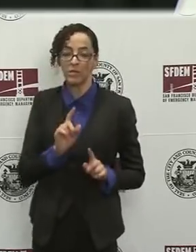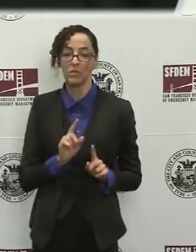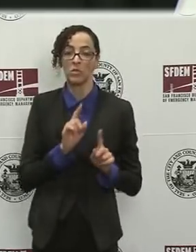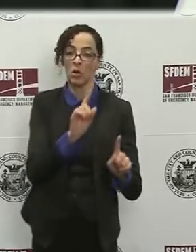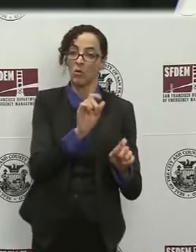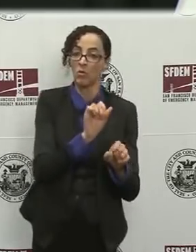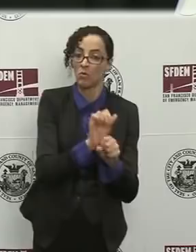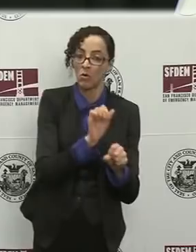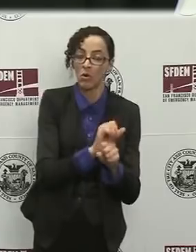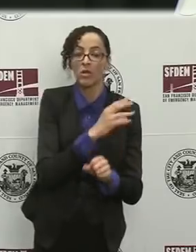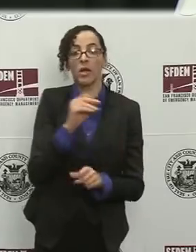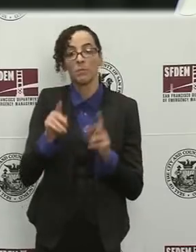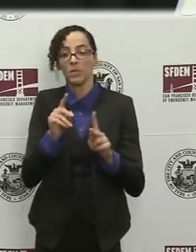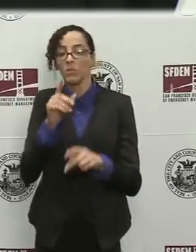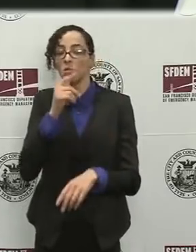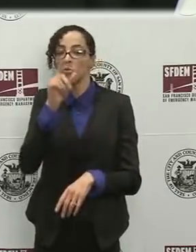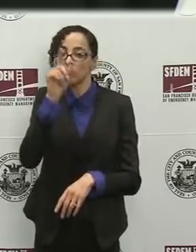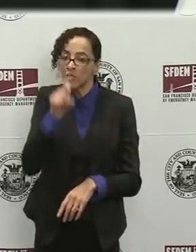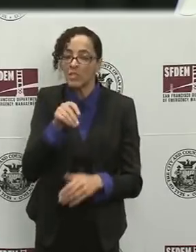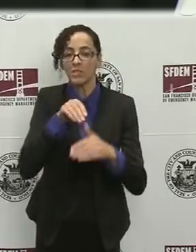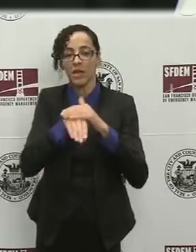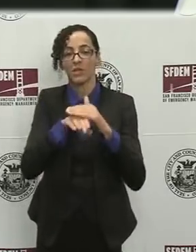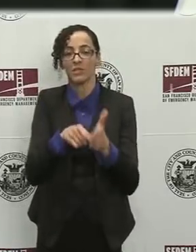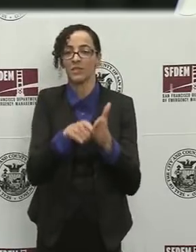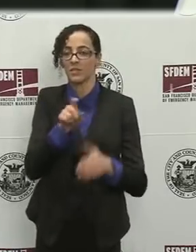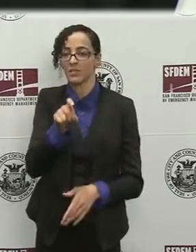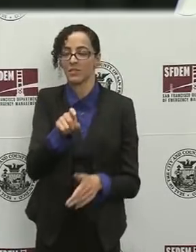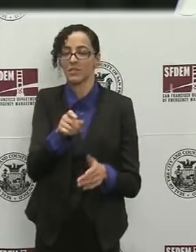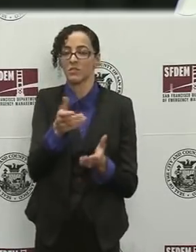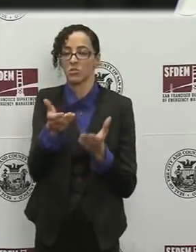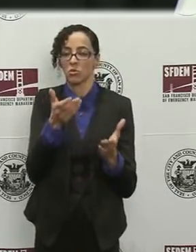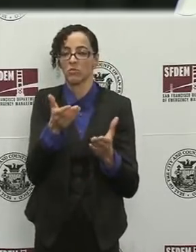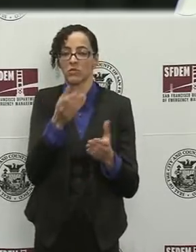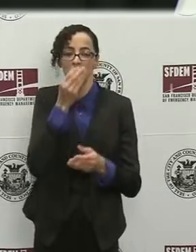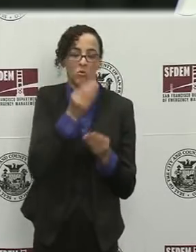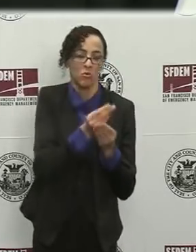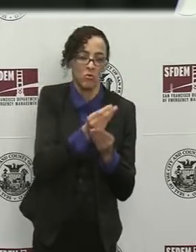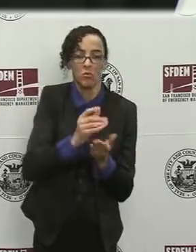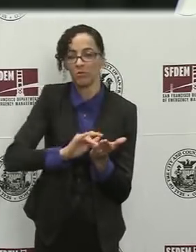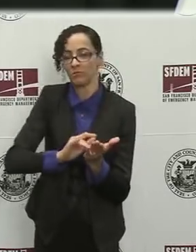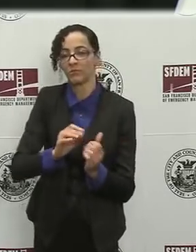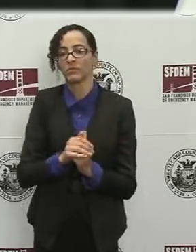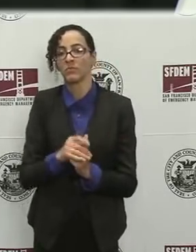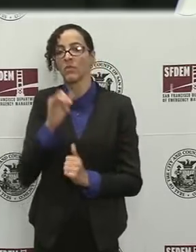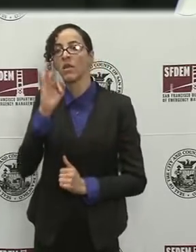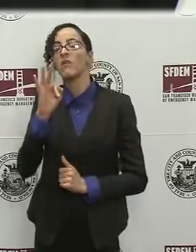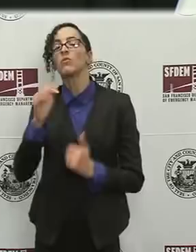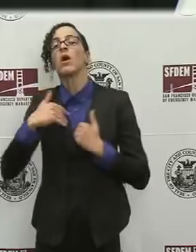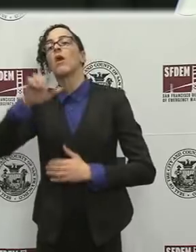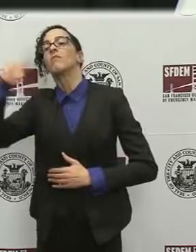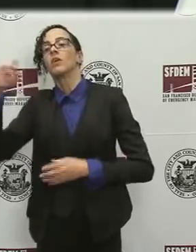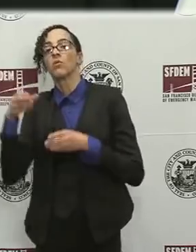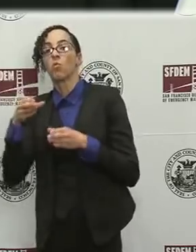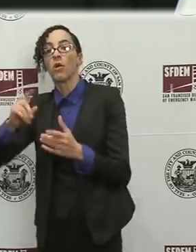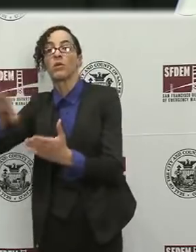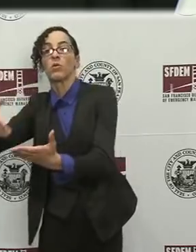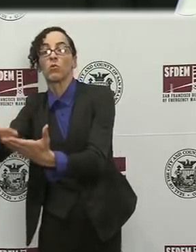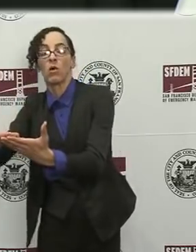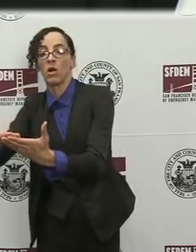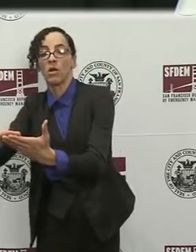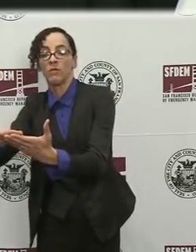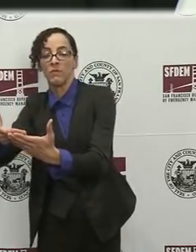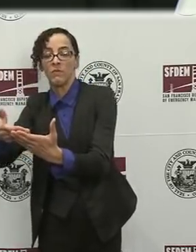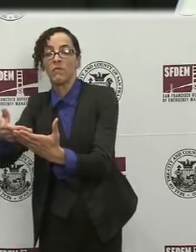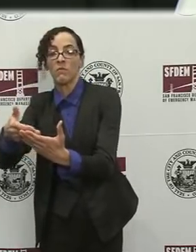services. If you need to get around for some other purpose, please find another way. If you have the